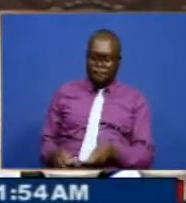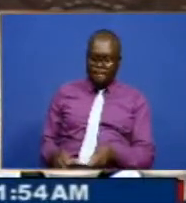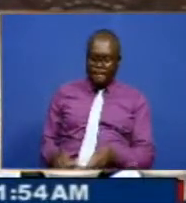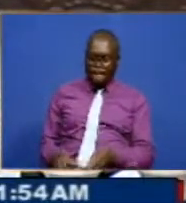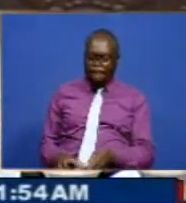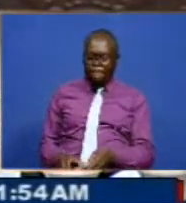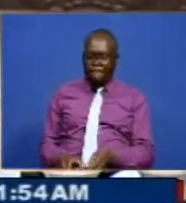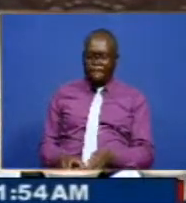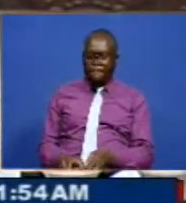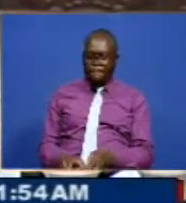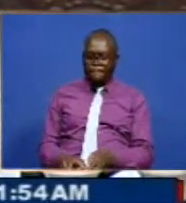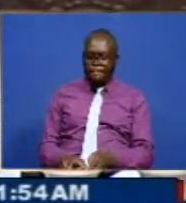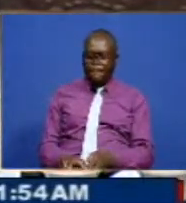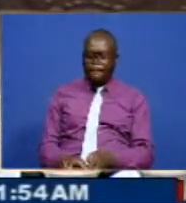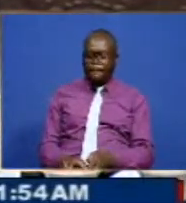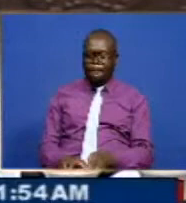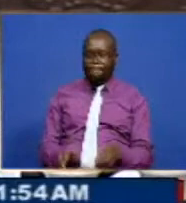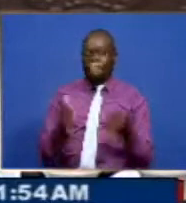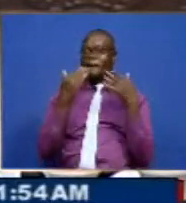Thank you.